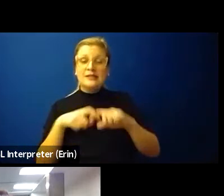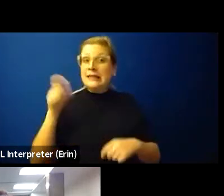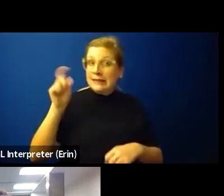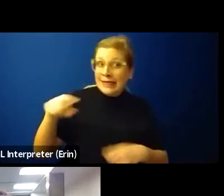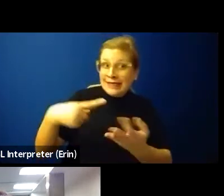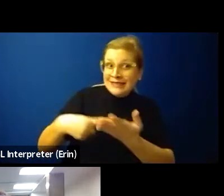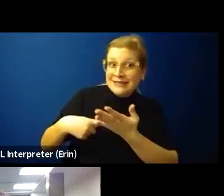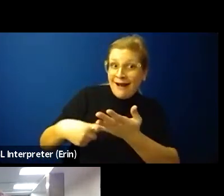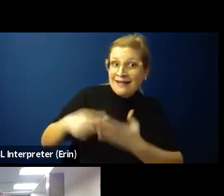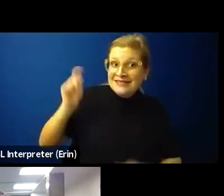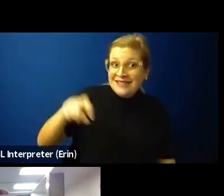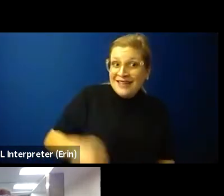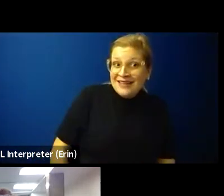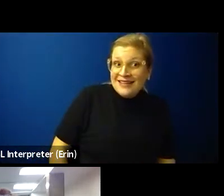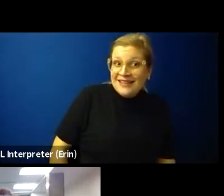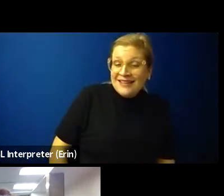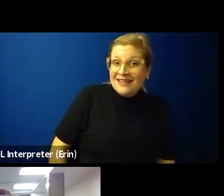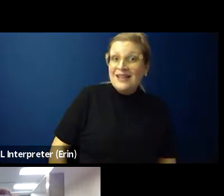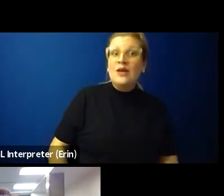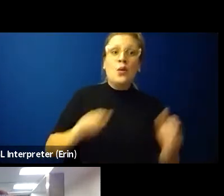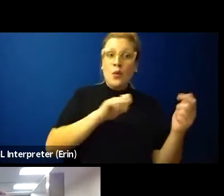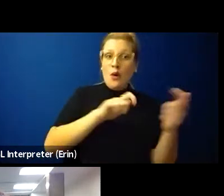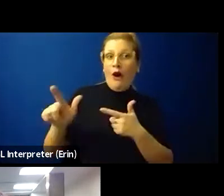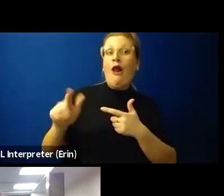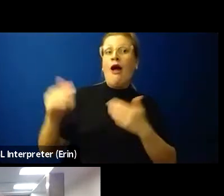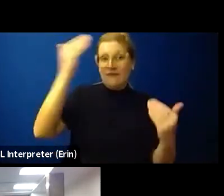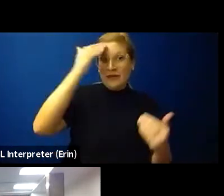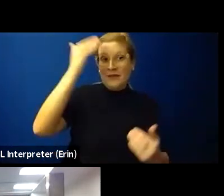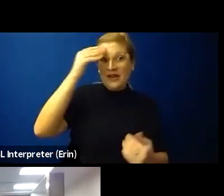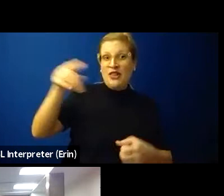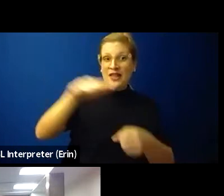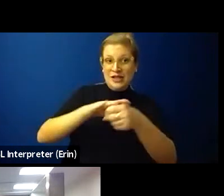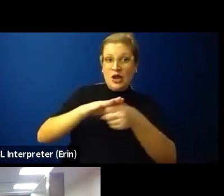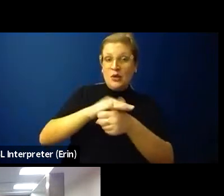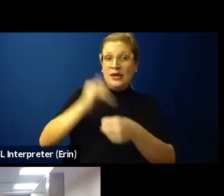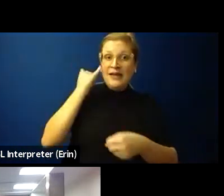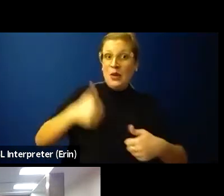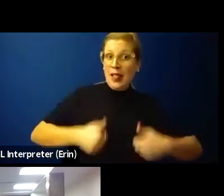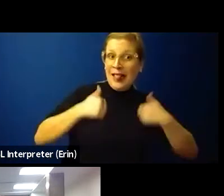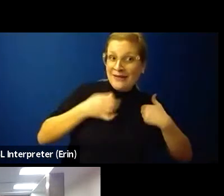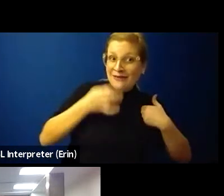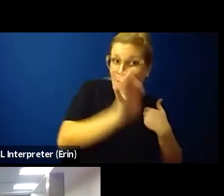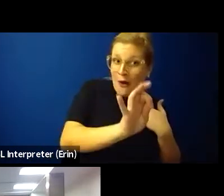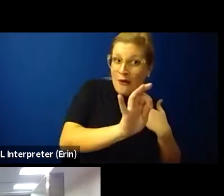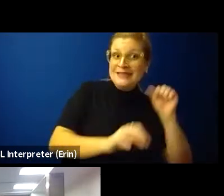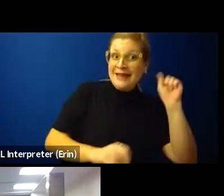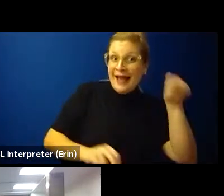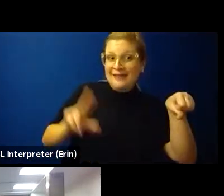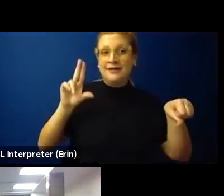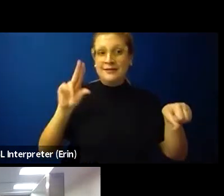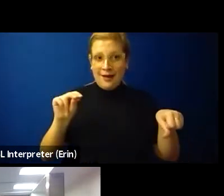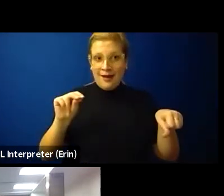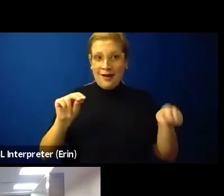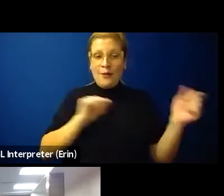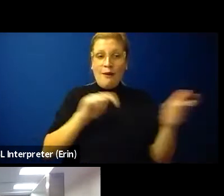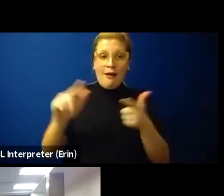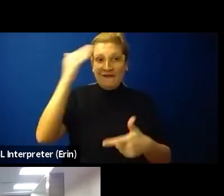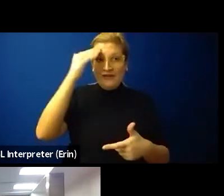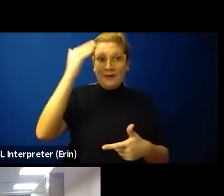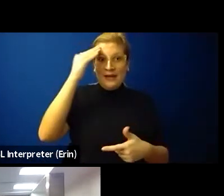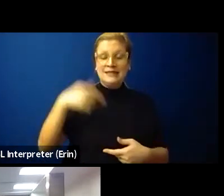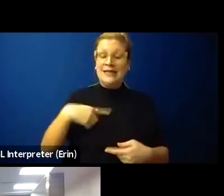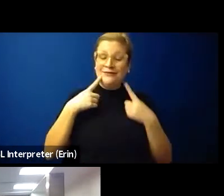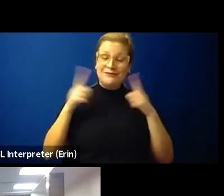commissioners. We all are familiar with this location, whether you live in that area or not. It's infamous,